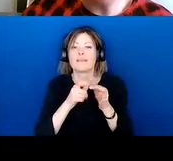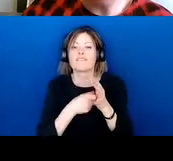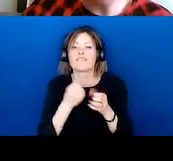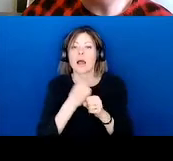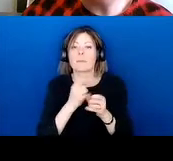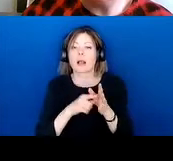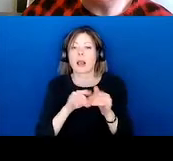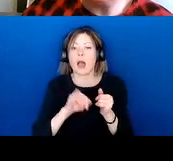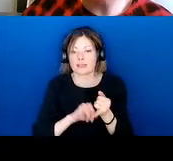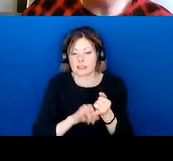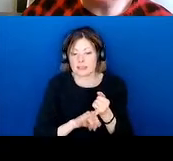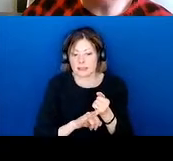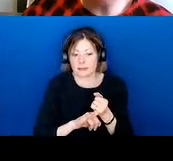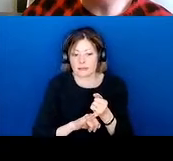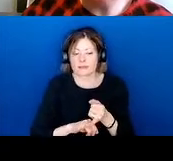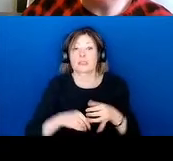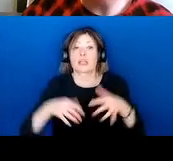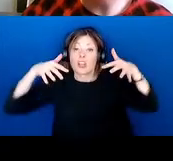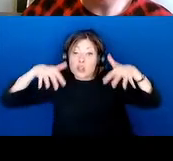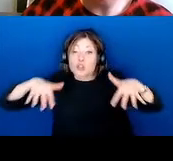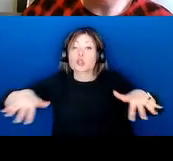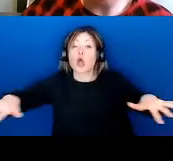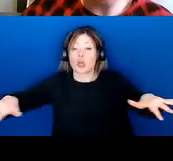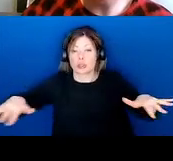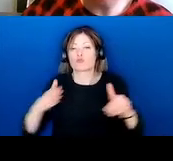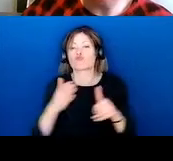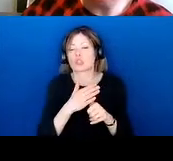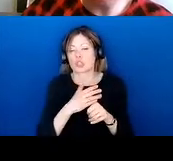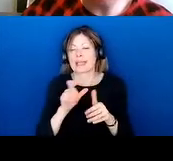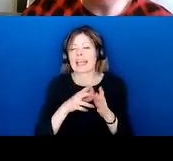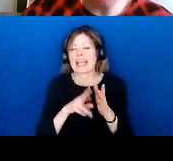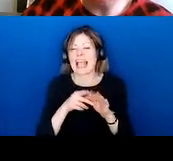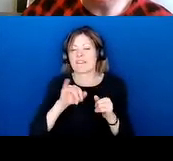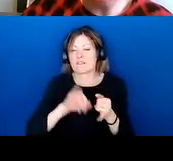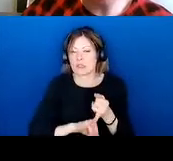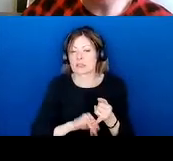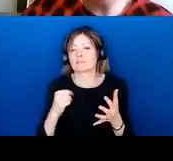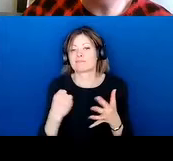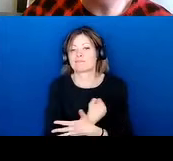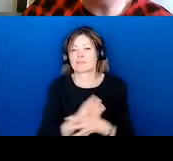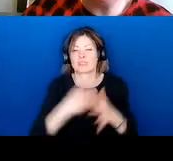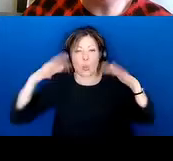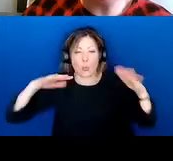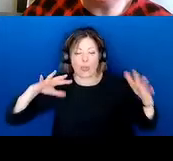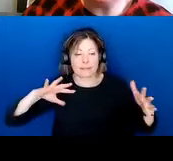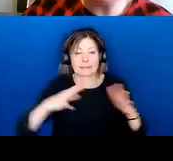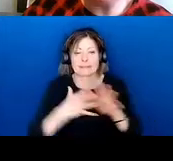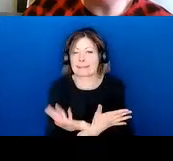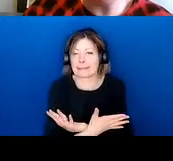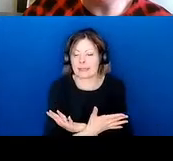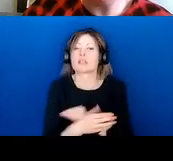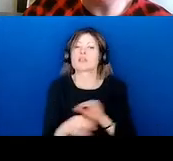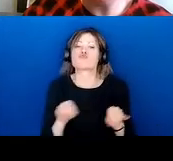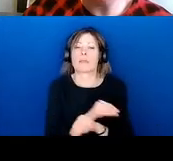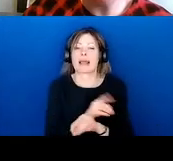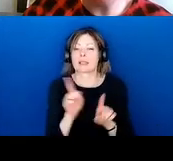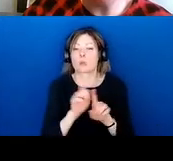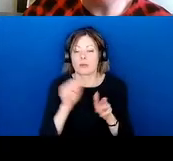Originally, the skirt was recreated in canvas, but it quickly deteriorated and has since been replaced by